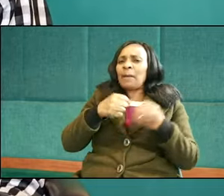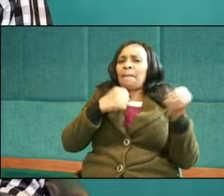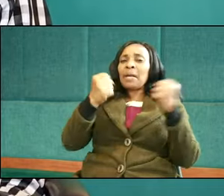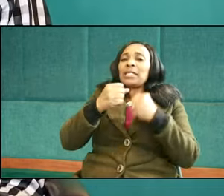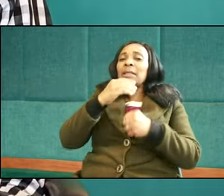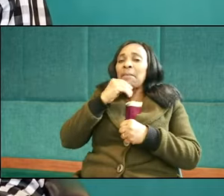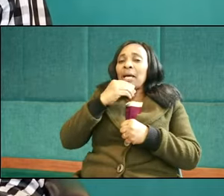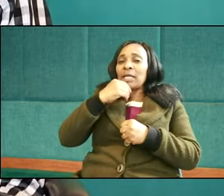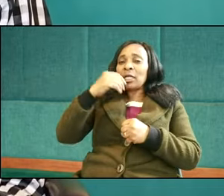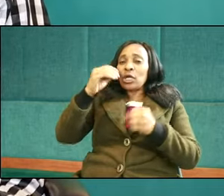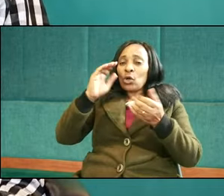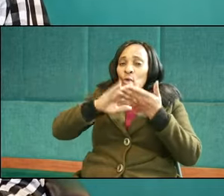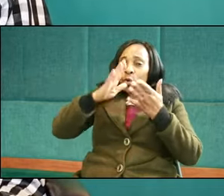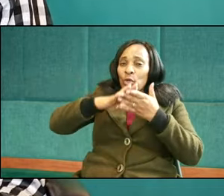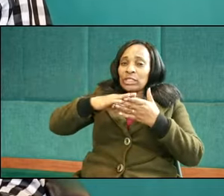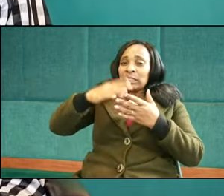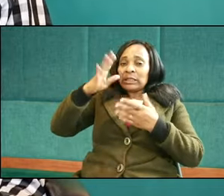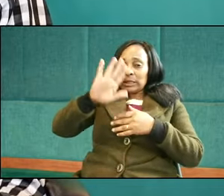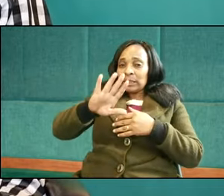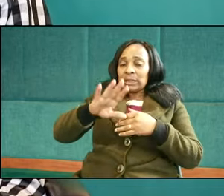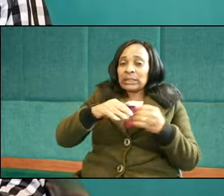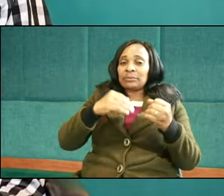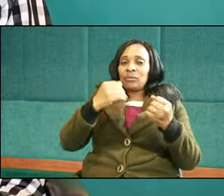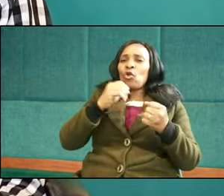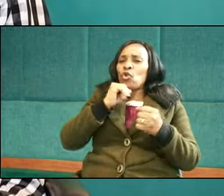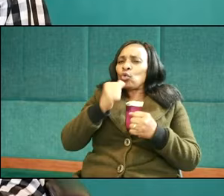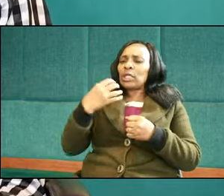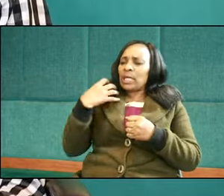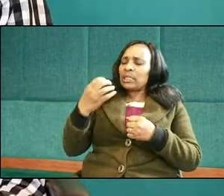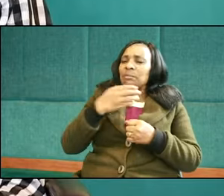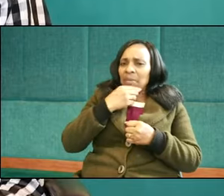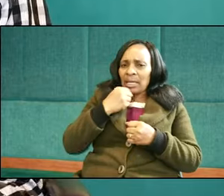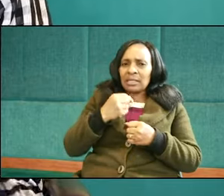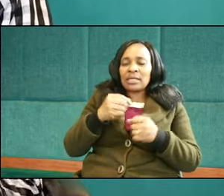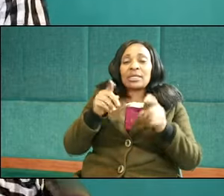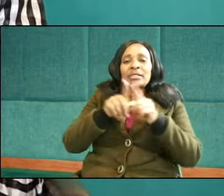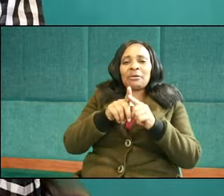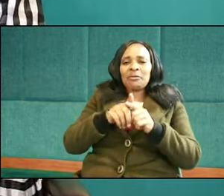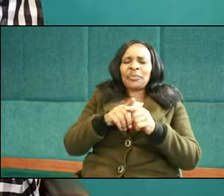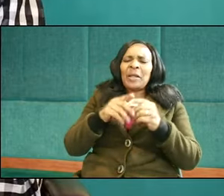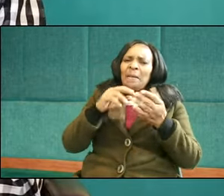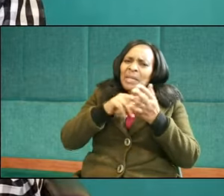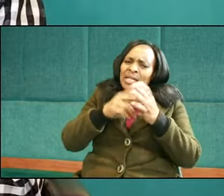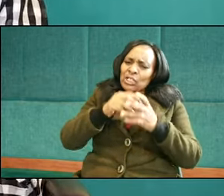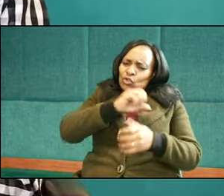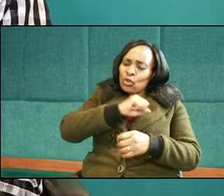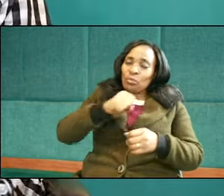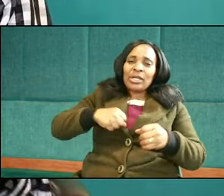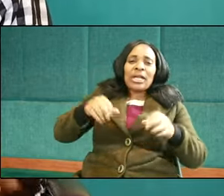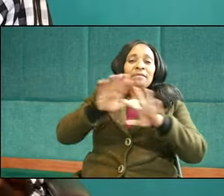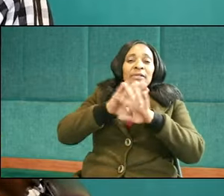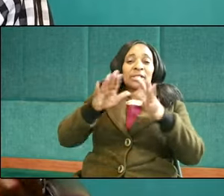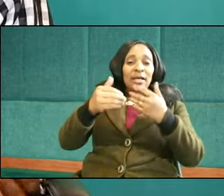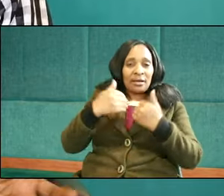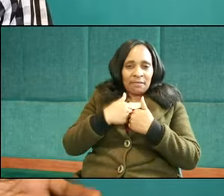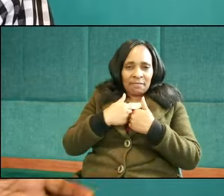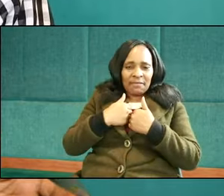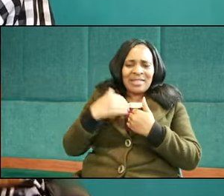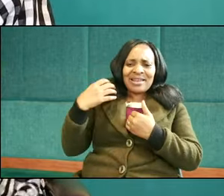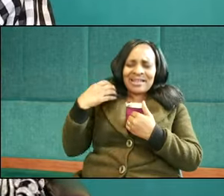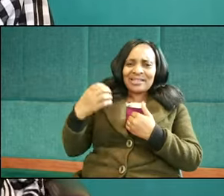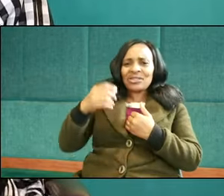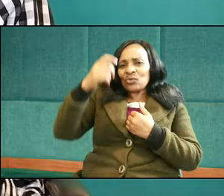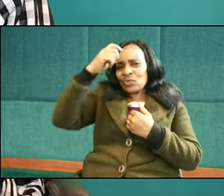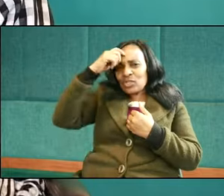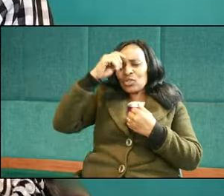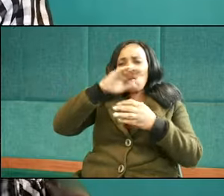might, and let not the rich man glory in his riches. Solomon had everything. The riches and the wisdom